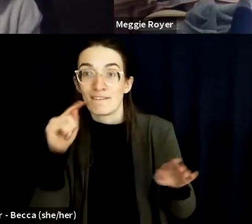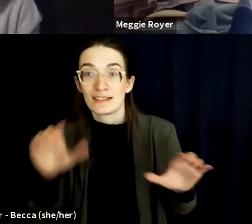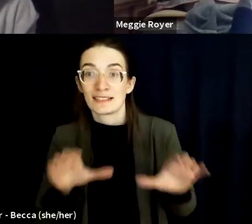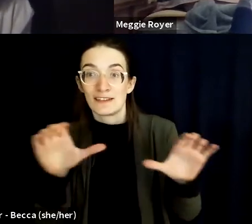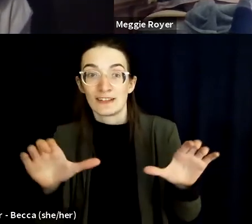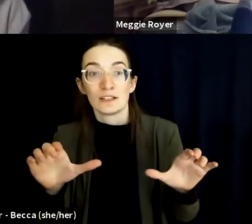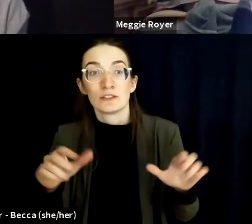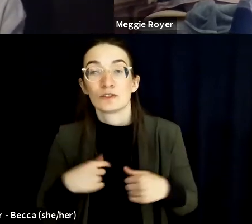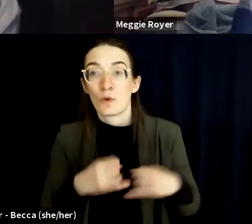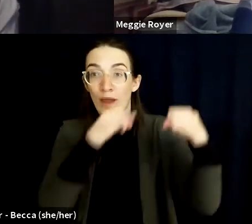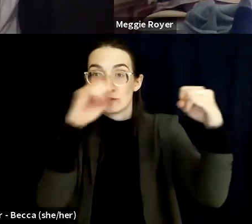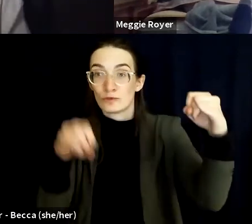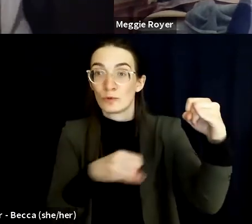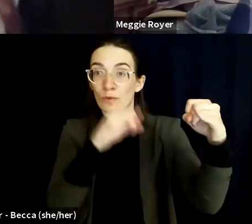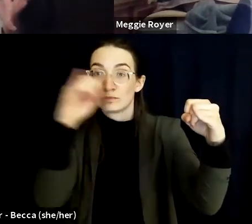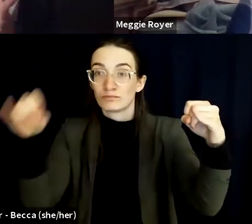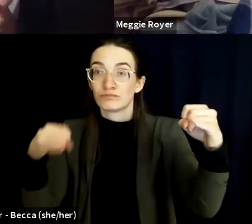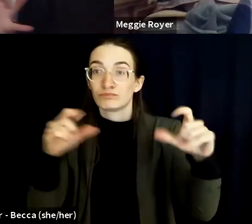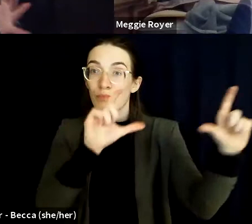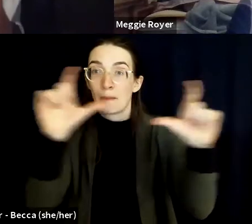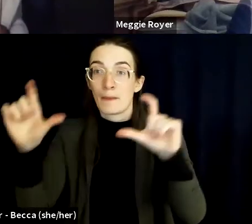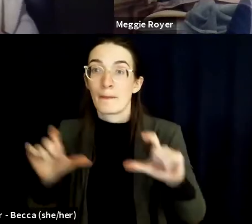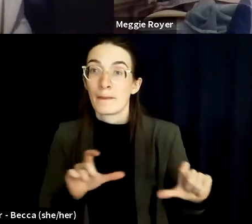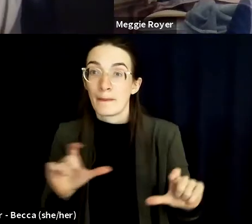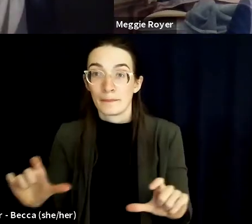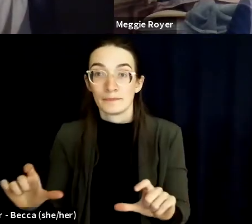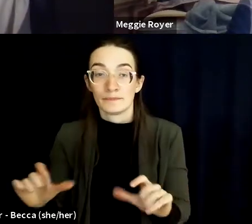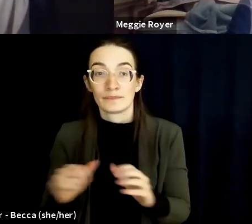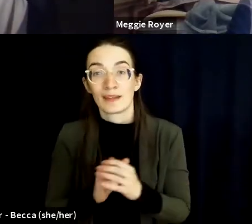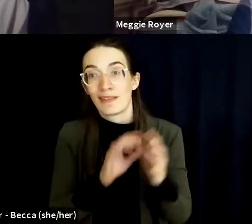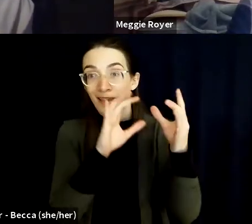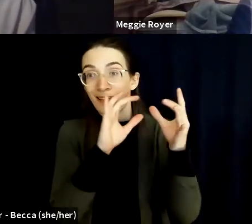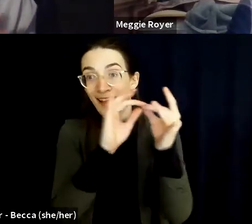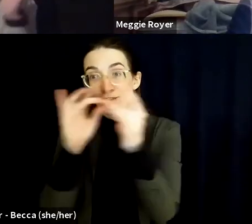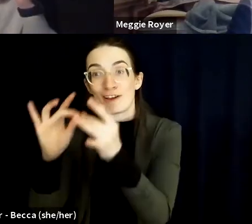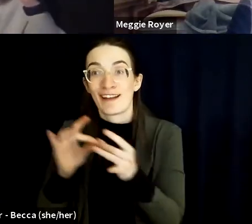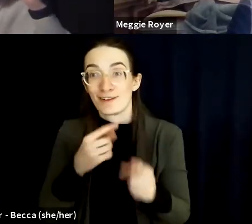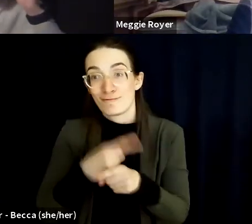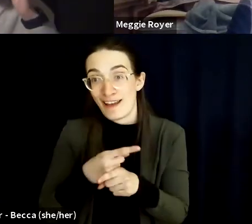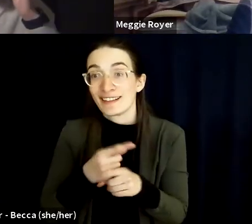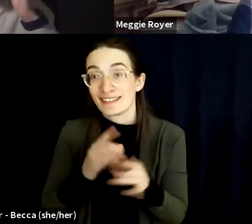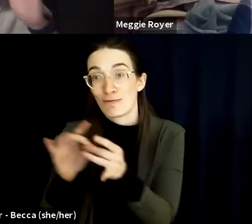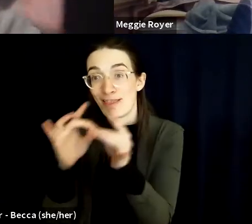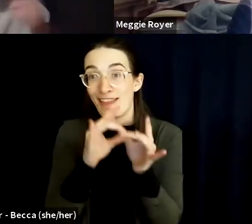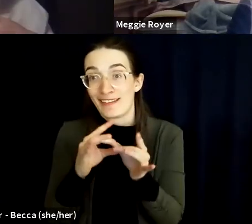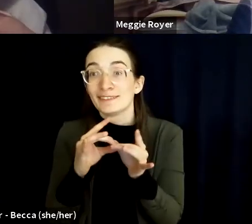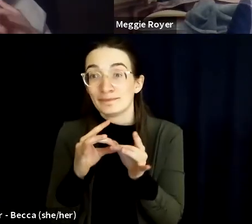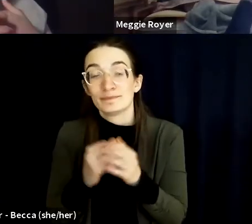out 5 circles and I made them all like interconnect because they all are related to each other. And I